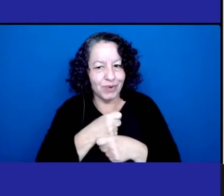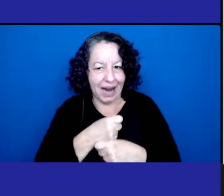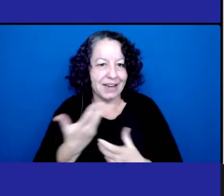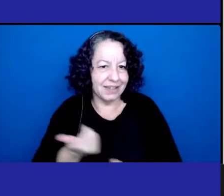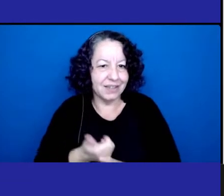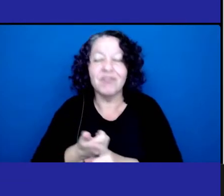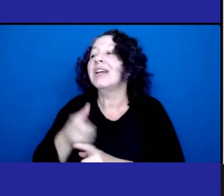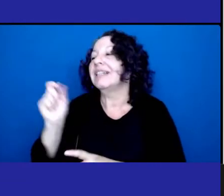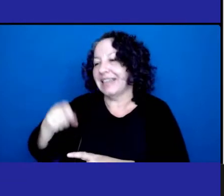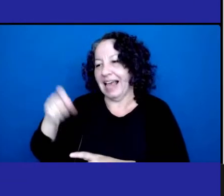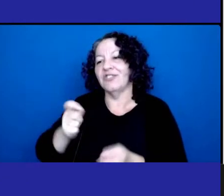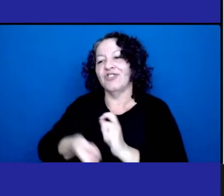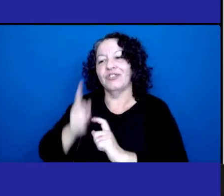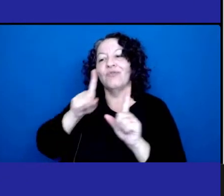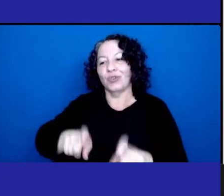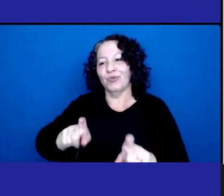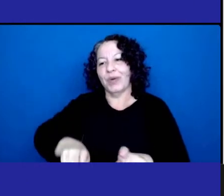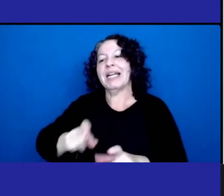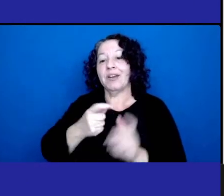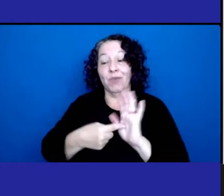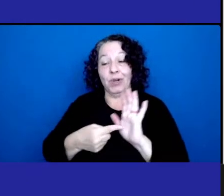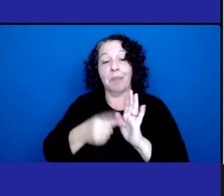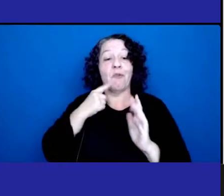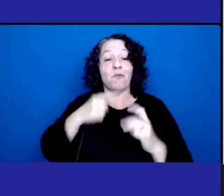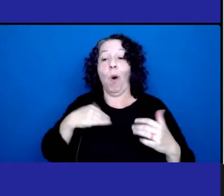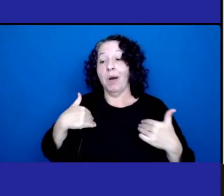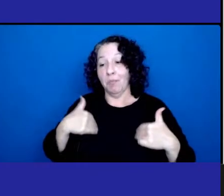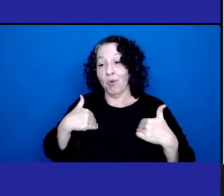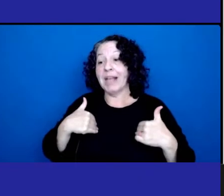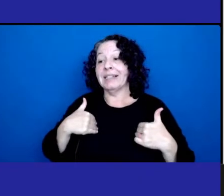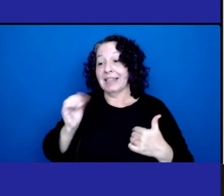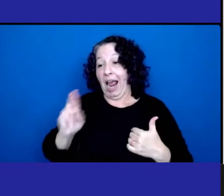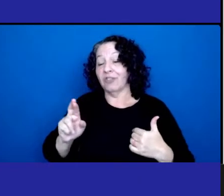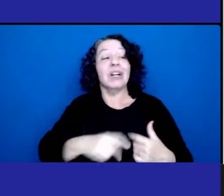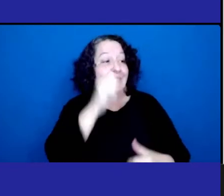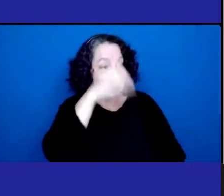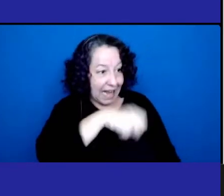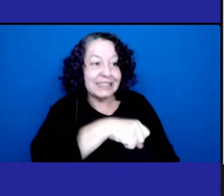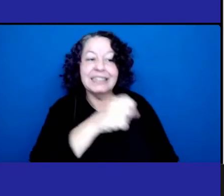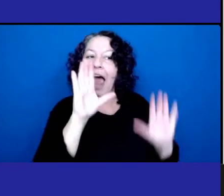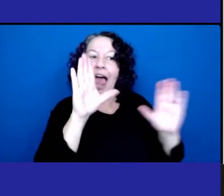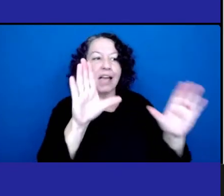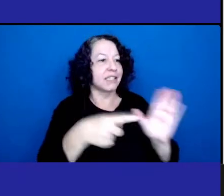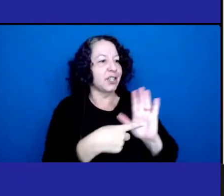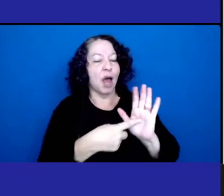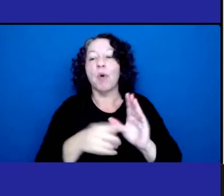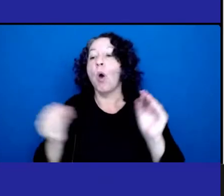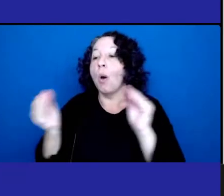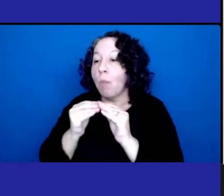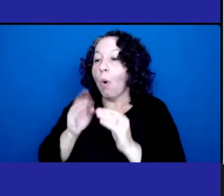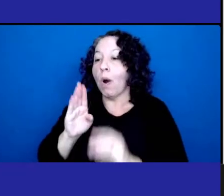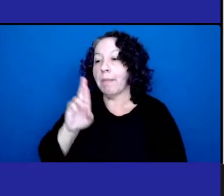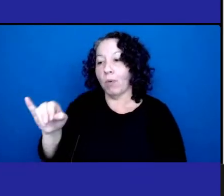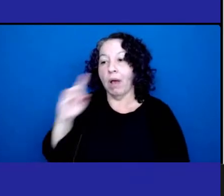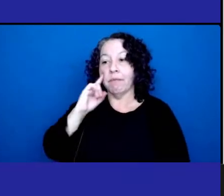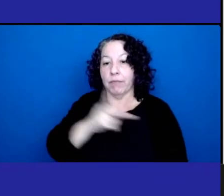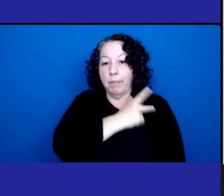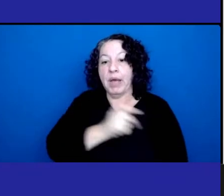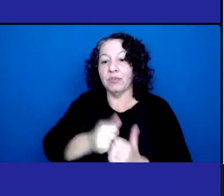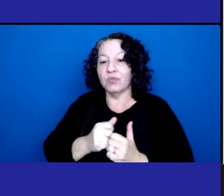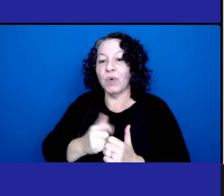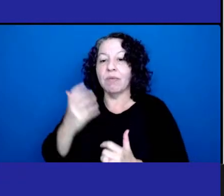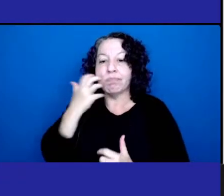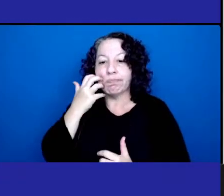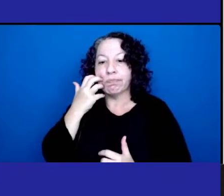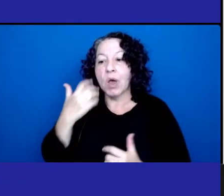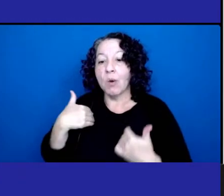in screening, for instance, in breast cancer. Yes, excellent example. Giving more MRI for patients with dense breasts and